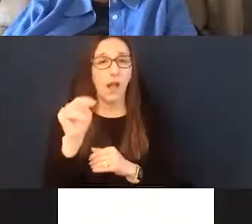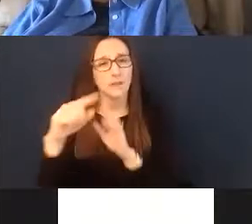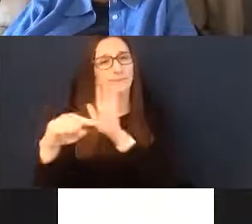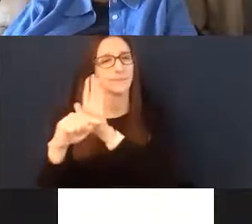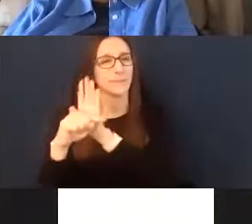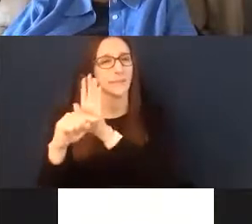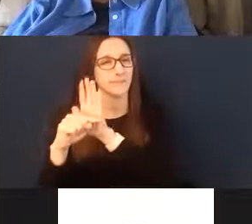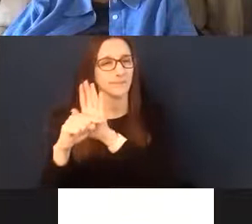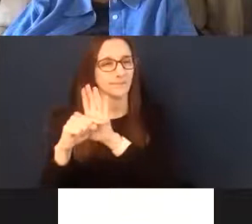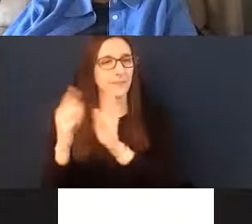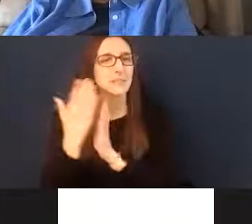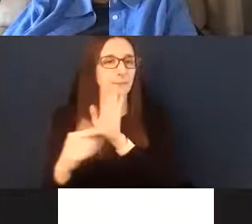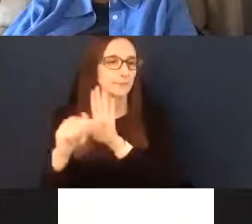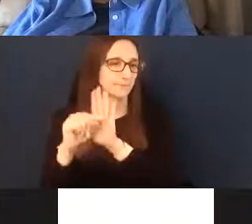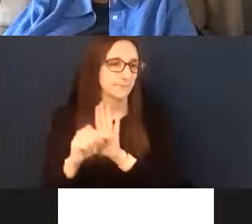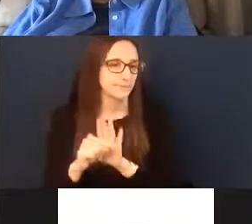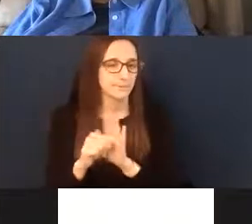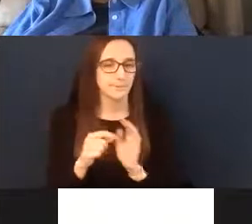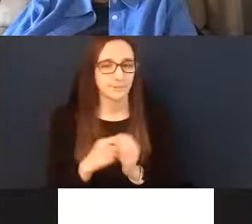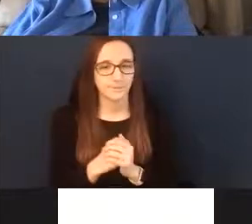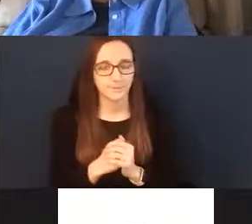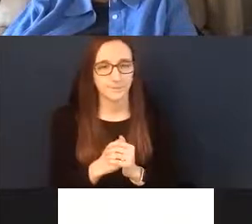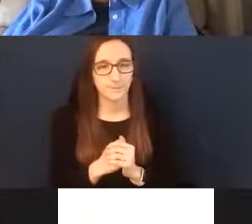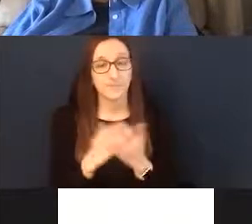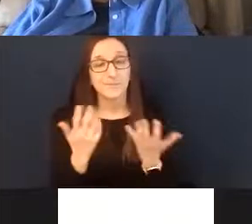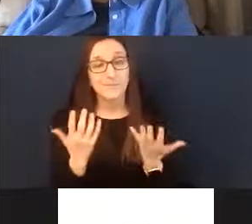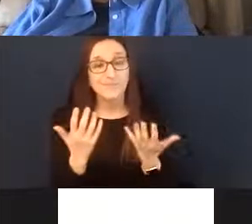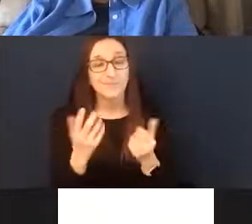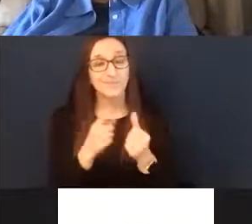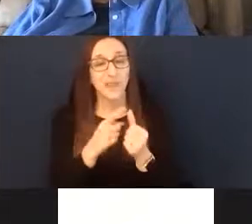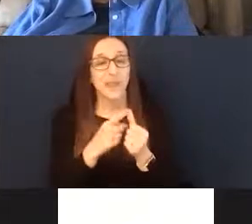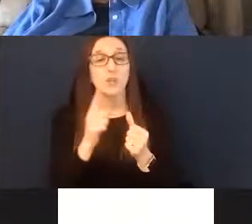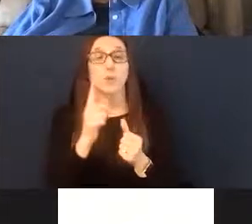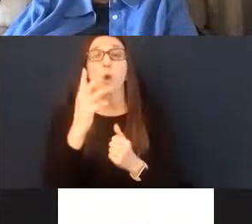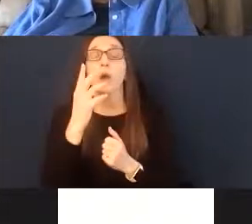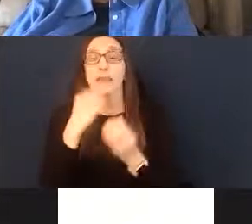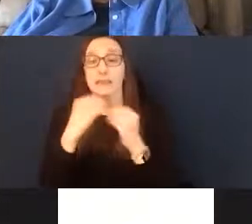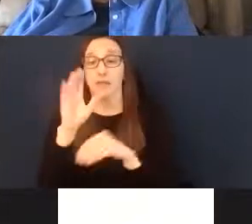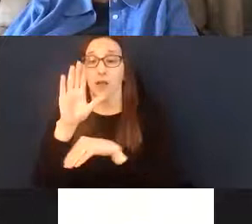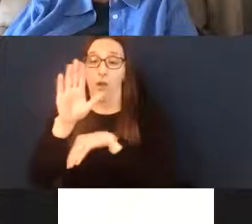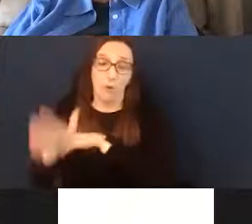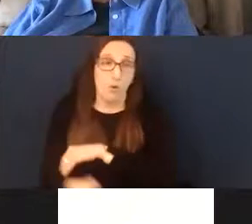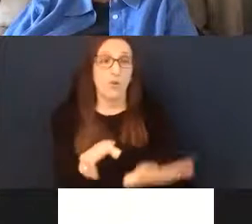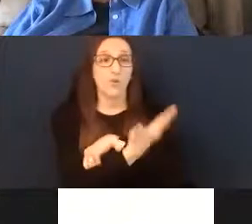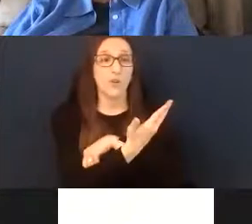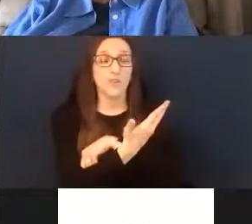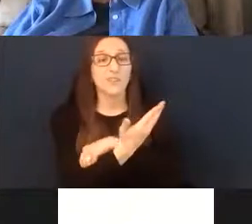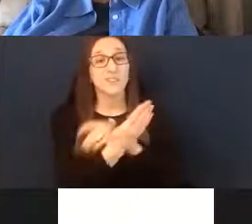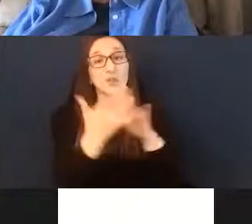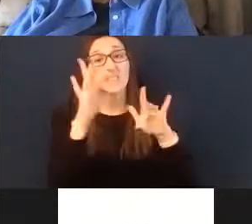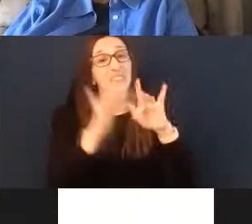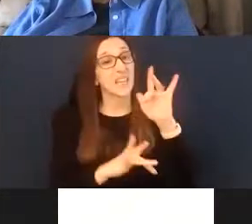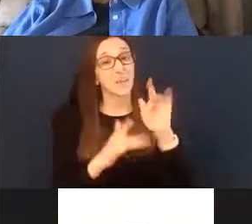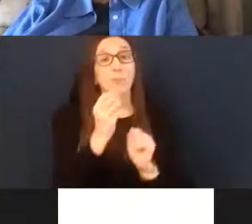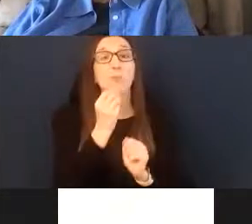great things about intermittent fasting. So in that modified intermittent fasting, people typically eat their first meal